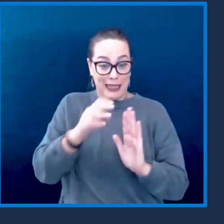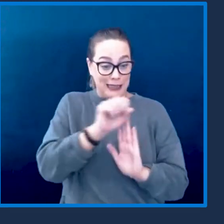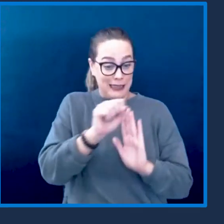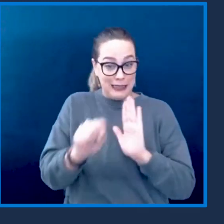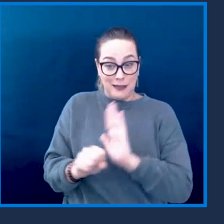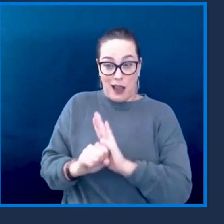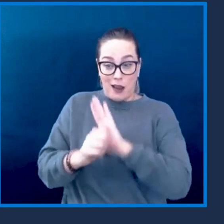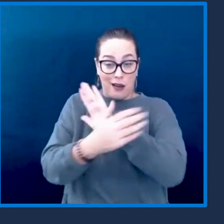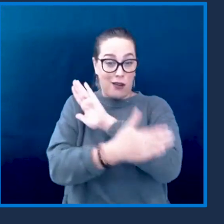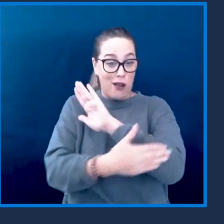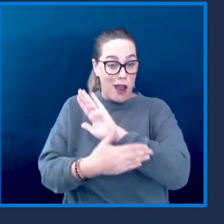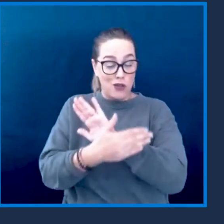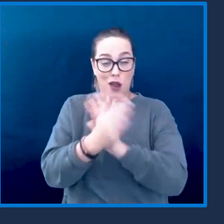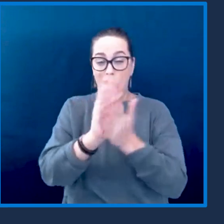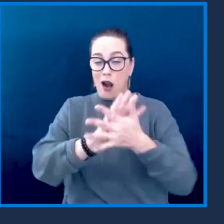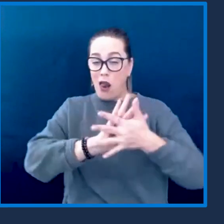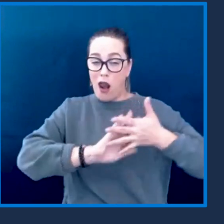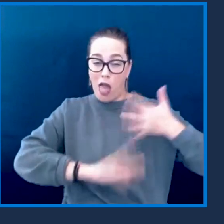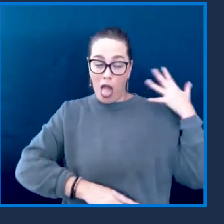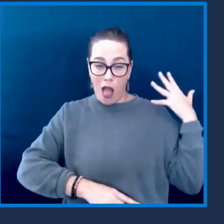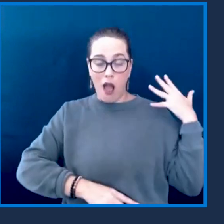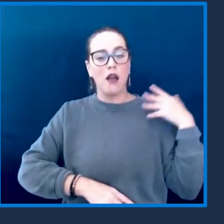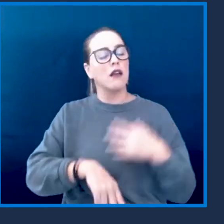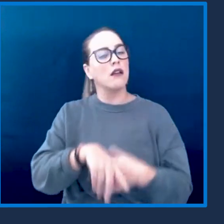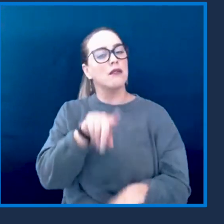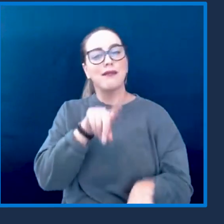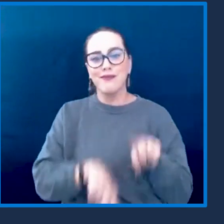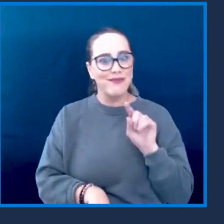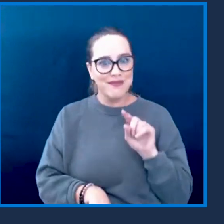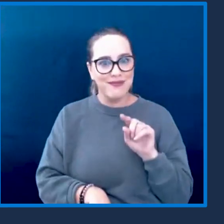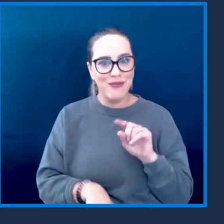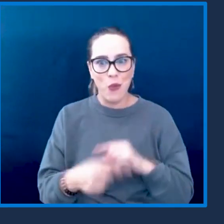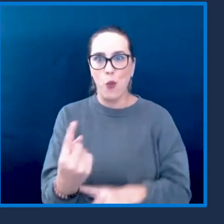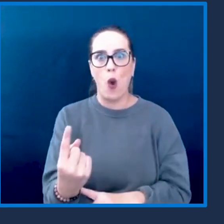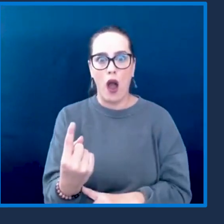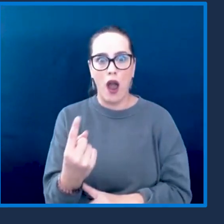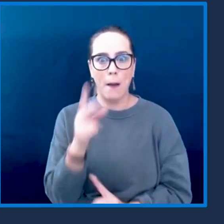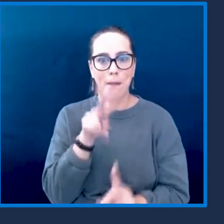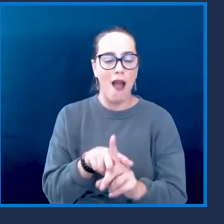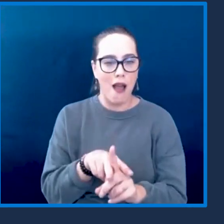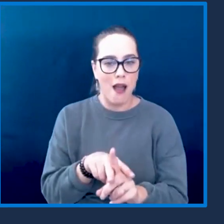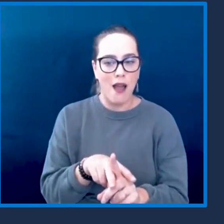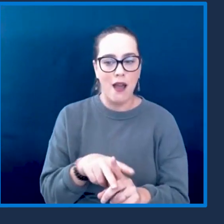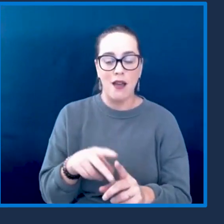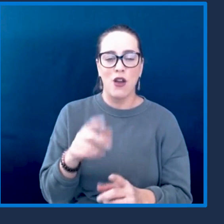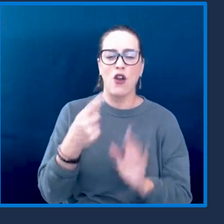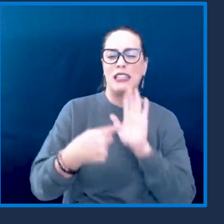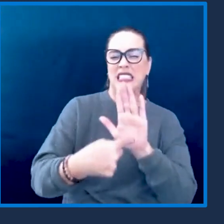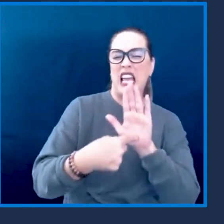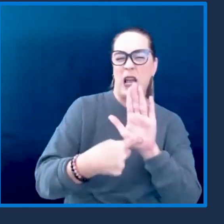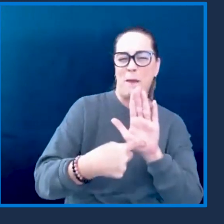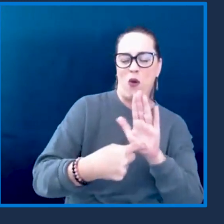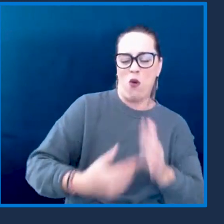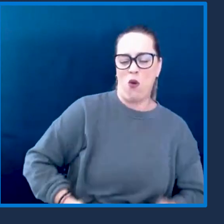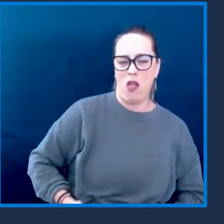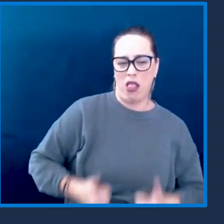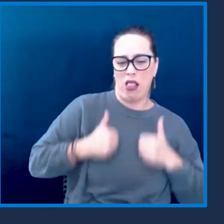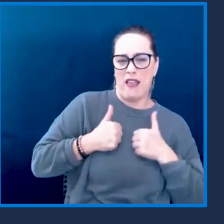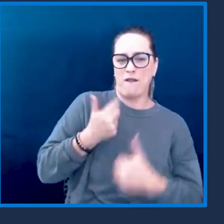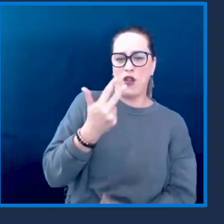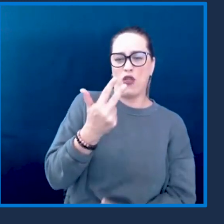every country. So just a really quick example is I've lived in 3 places in my life: Buffalo, New